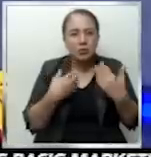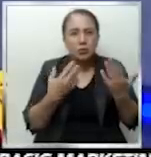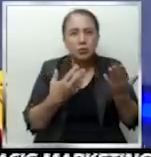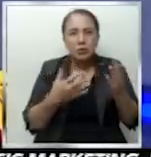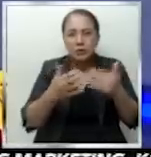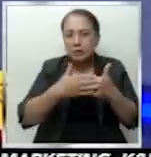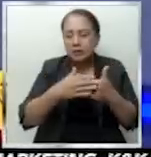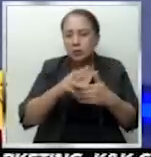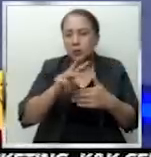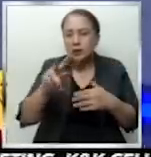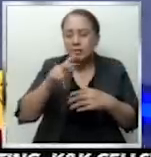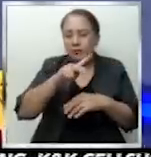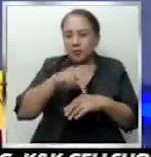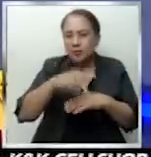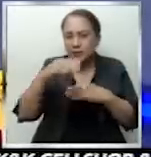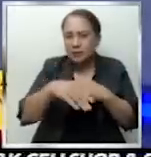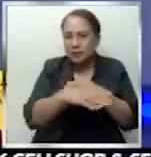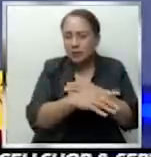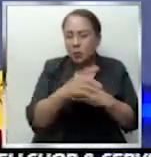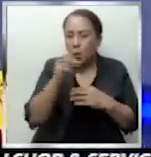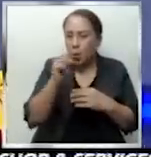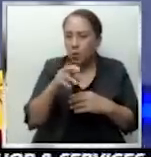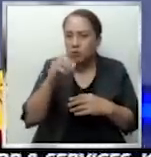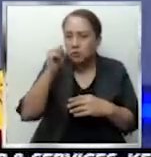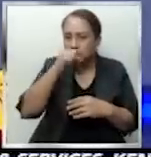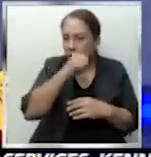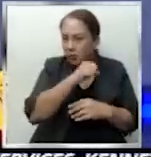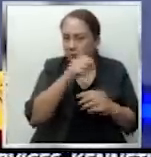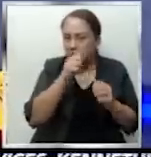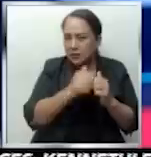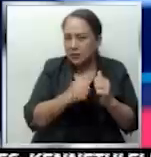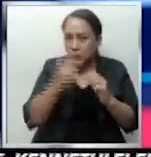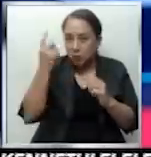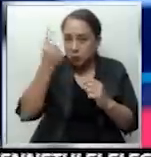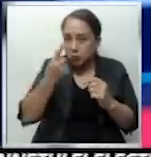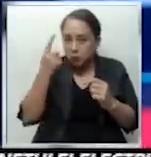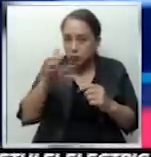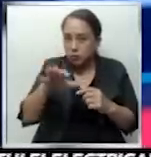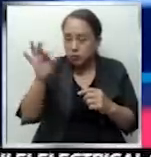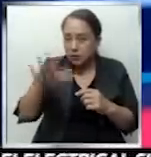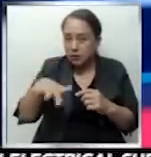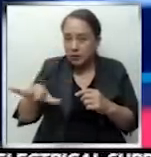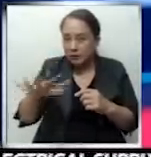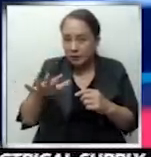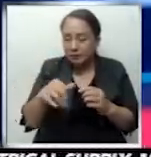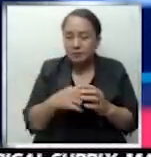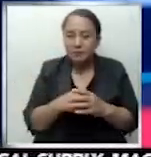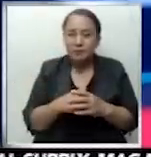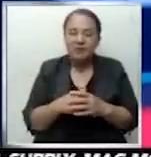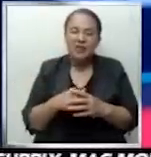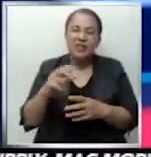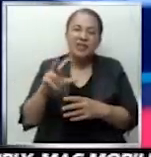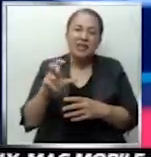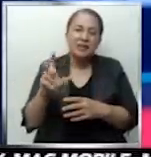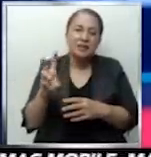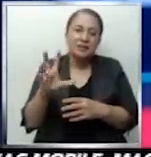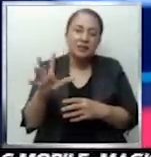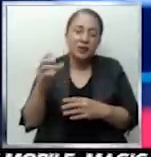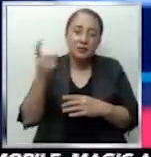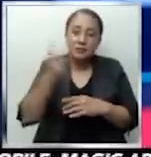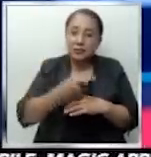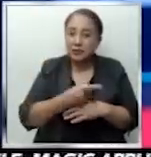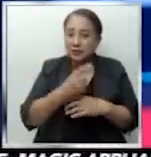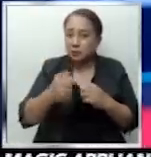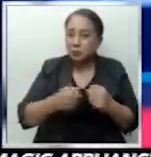Philippine Sea or near Taiwan. Is that a main consideration in choosing the sites? It's 365 days a year that our